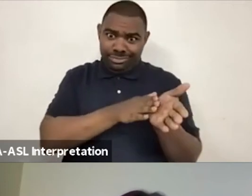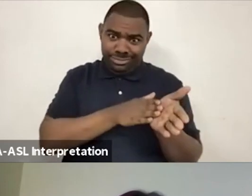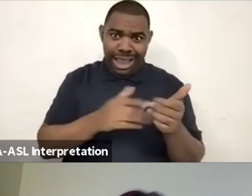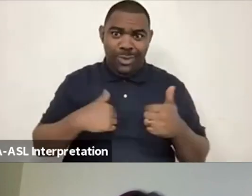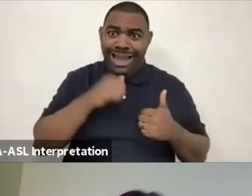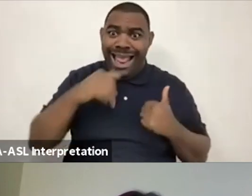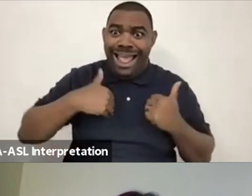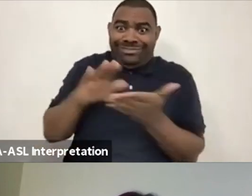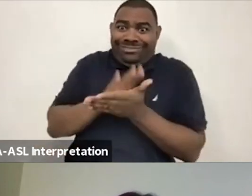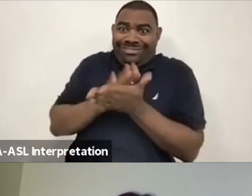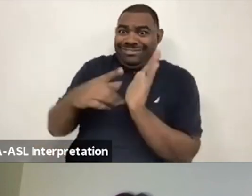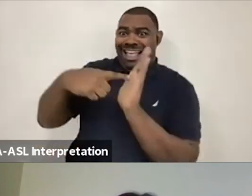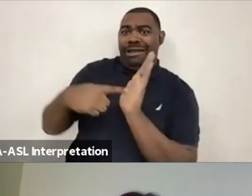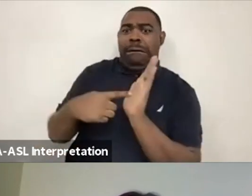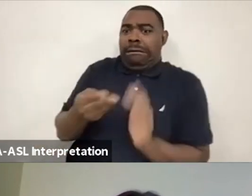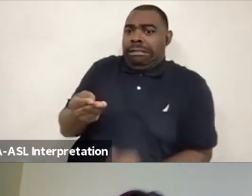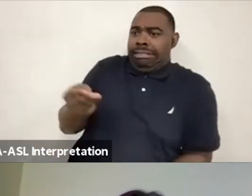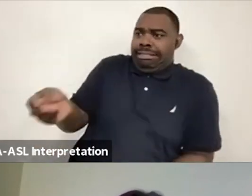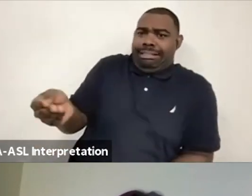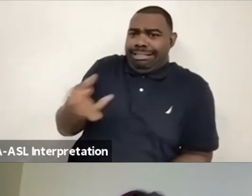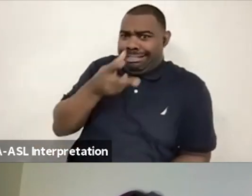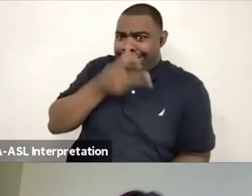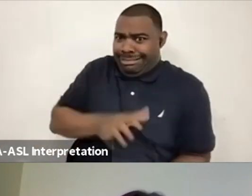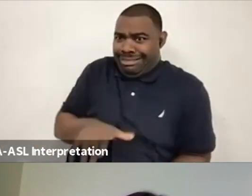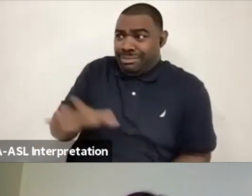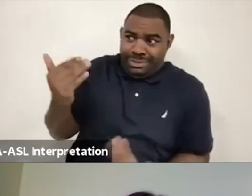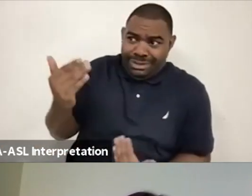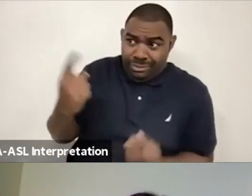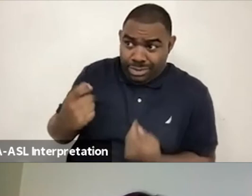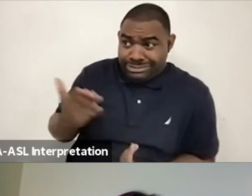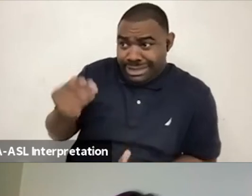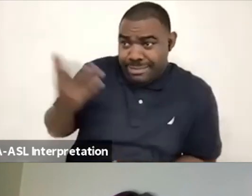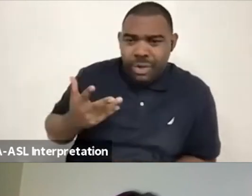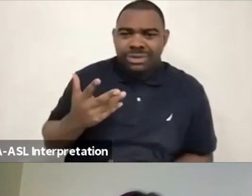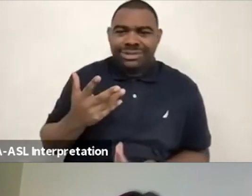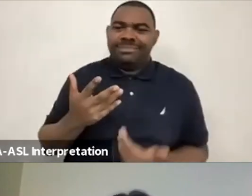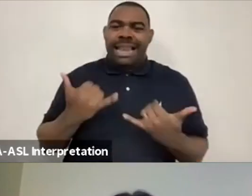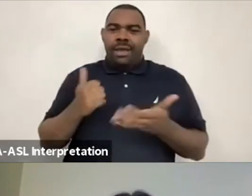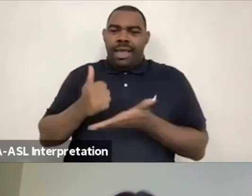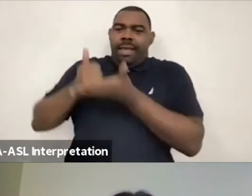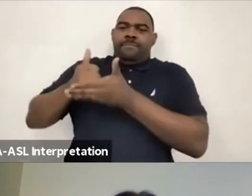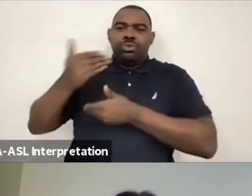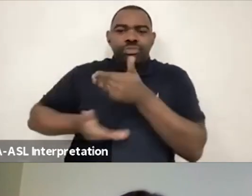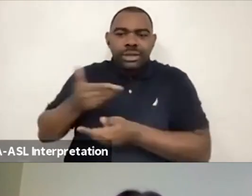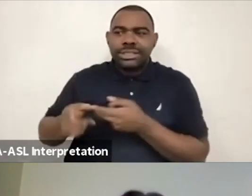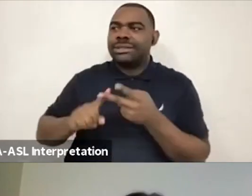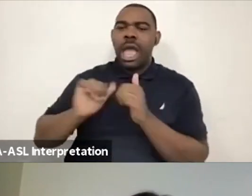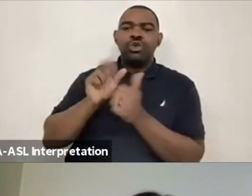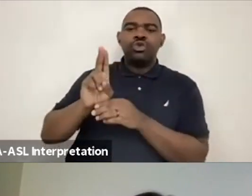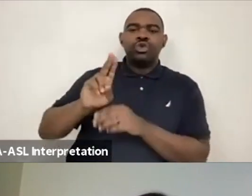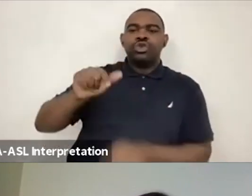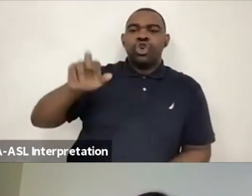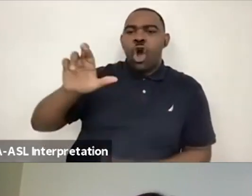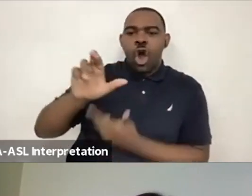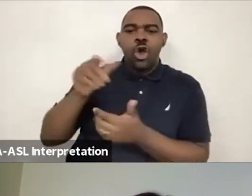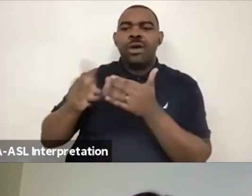and be like, there you go, we can look at this and let me know if you have questions, and help them through the process of figuring out how to use a QR code, whatever else they